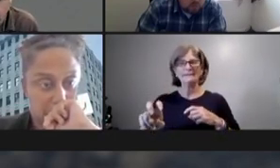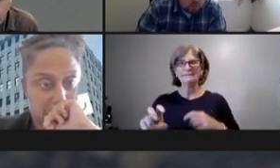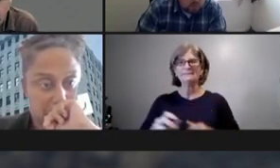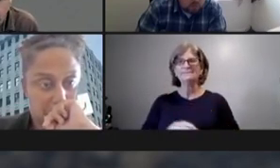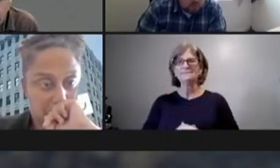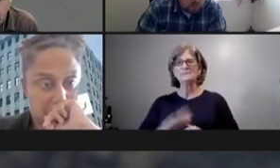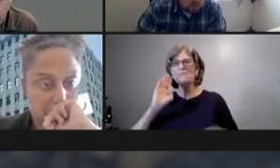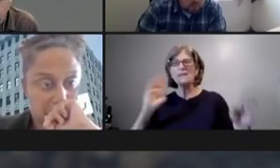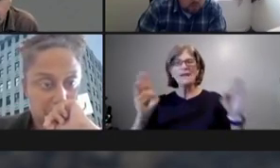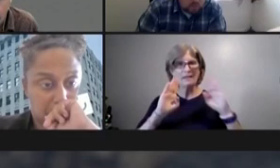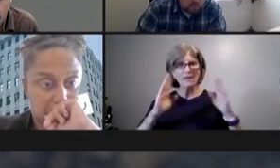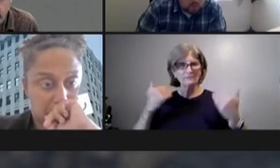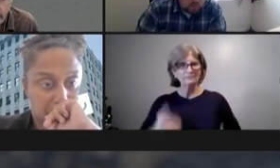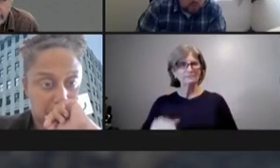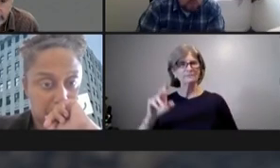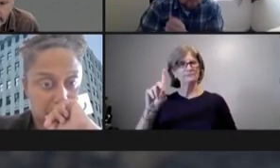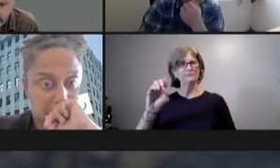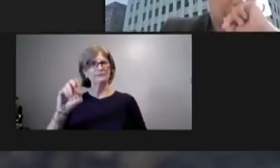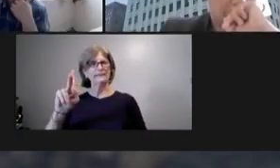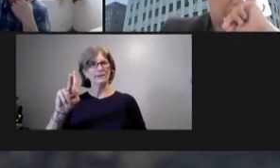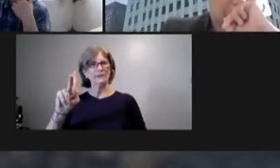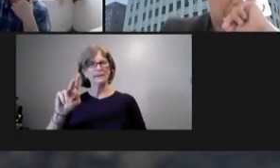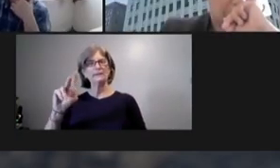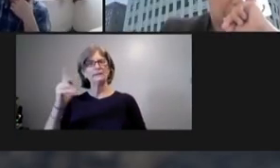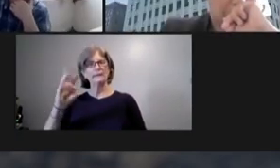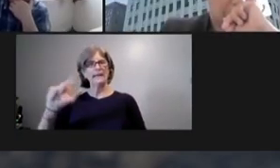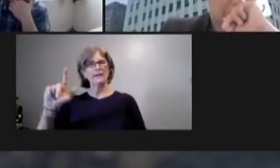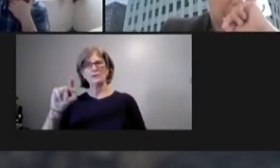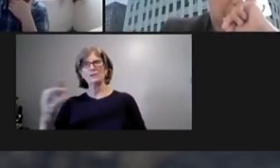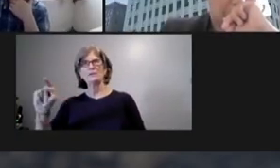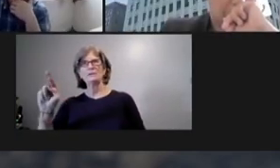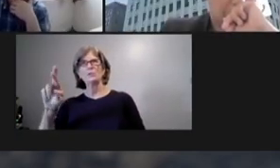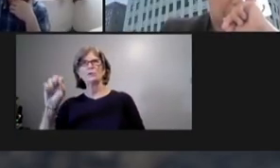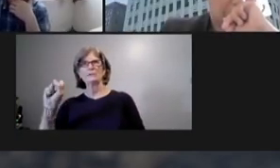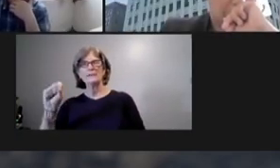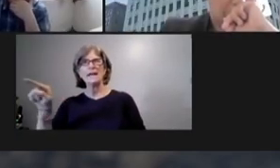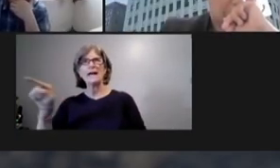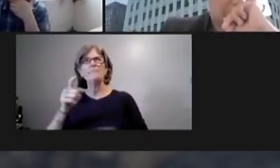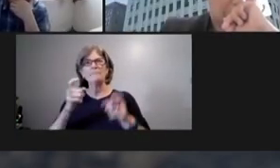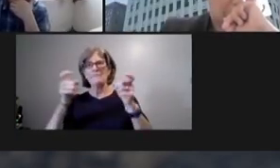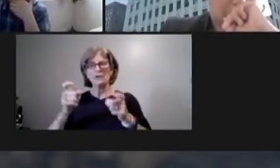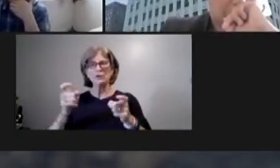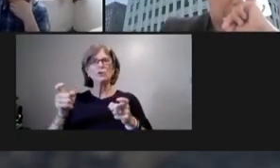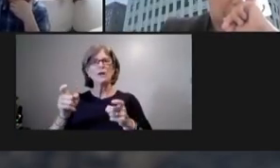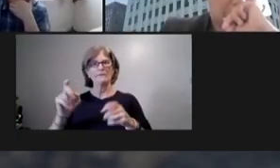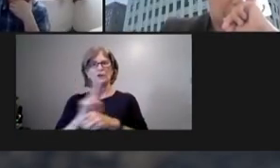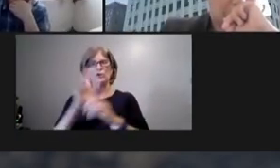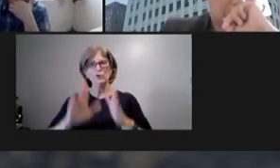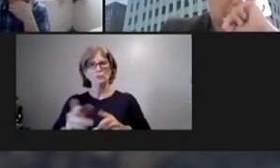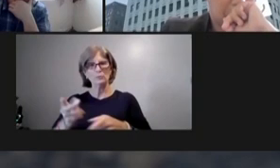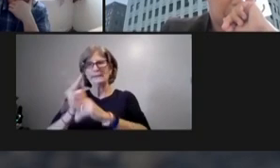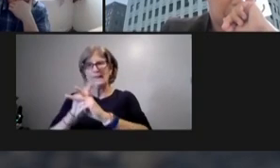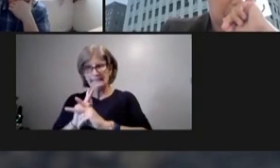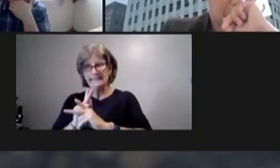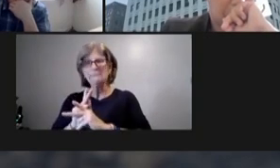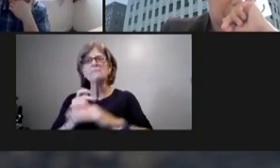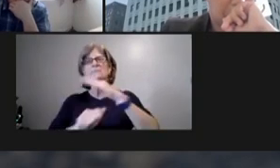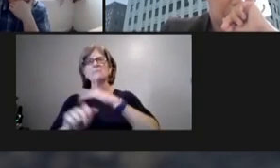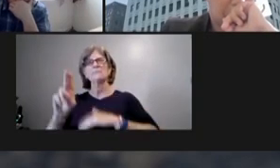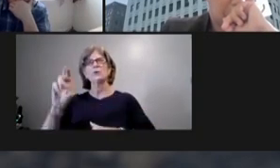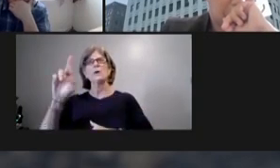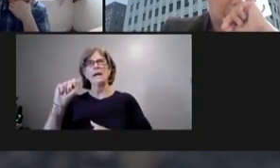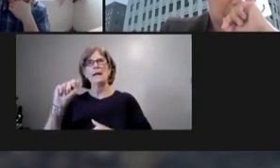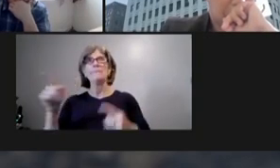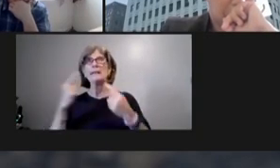afternoon, everyone. I'm Derek Kendall Morris, Manager of Consumer Lending within the URA's Housing Department. First announcement